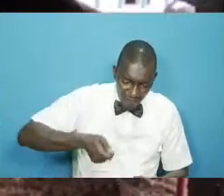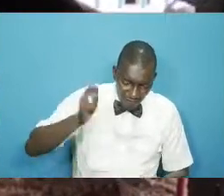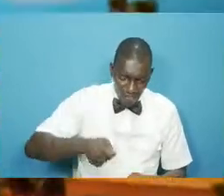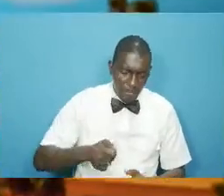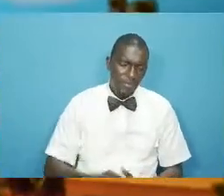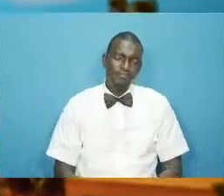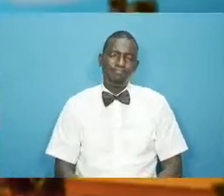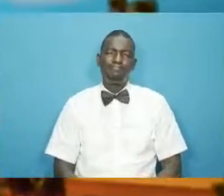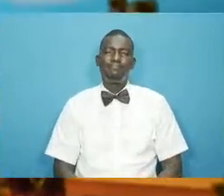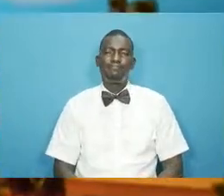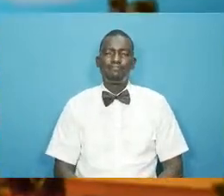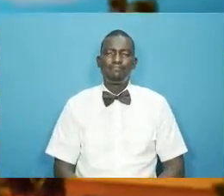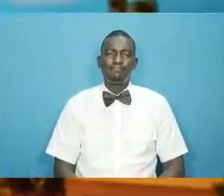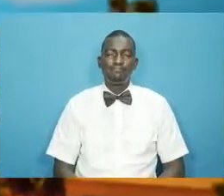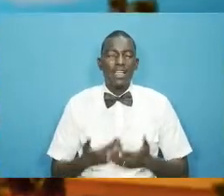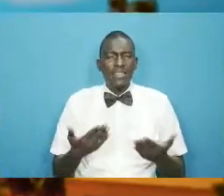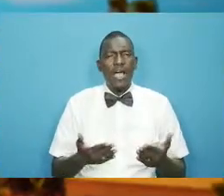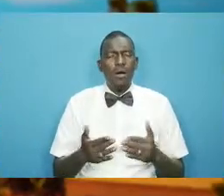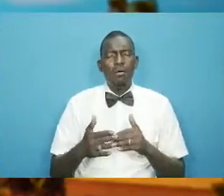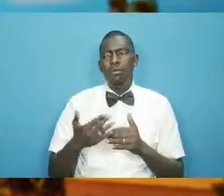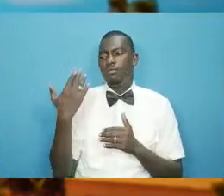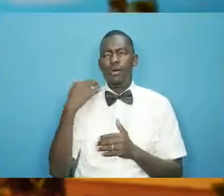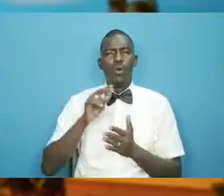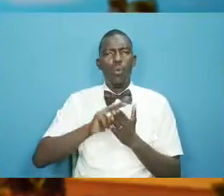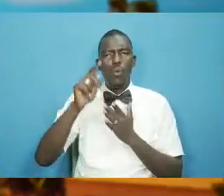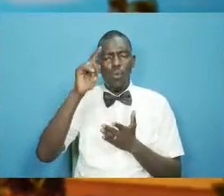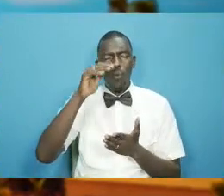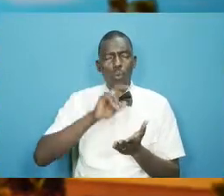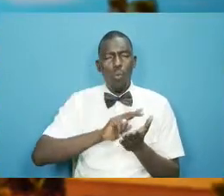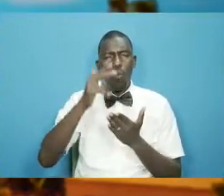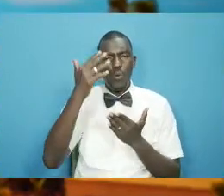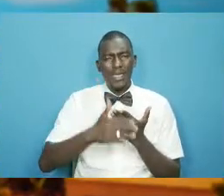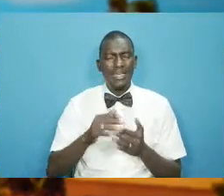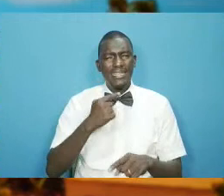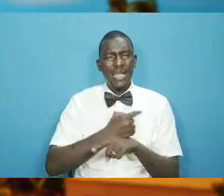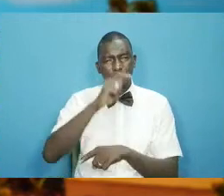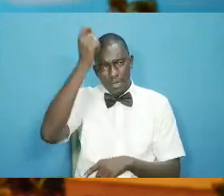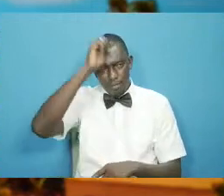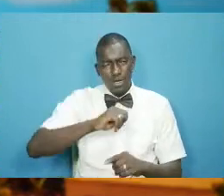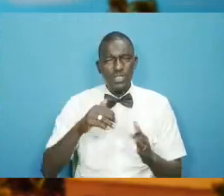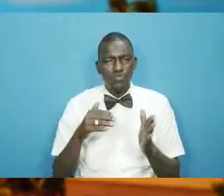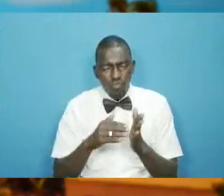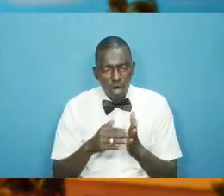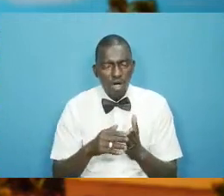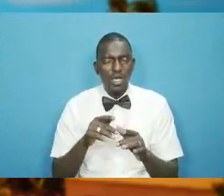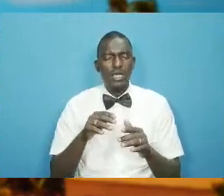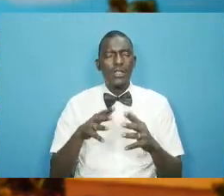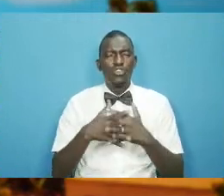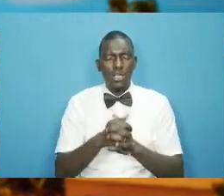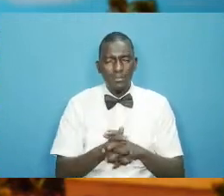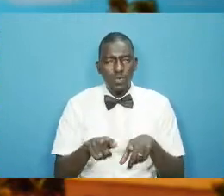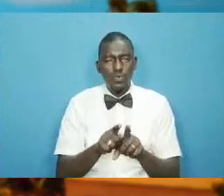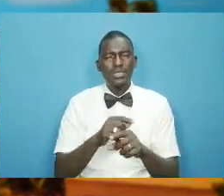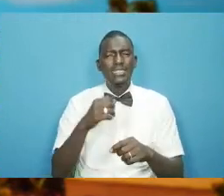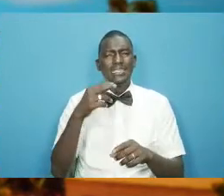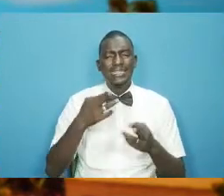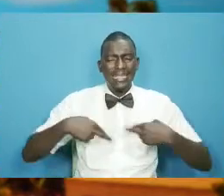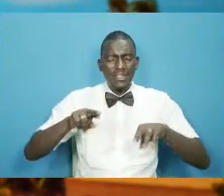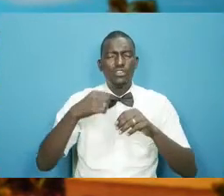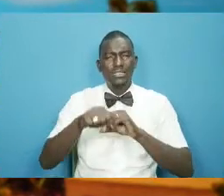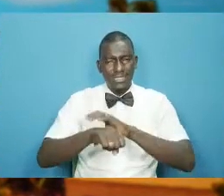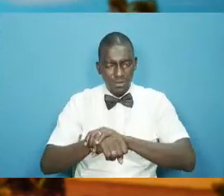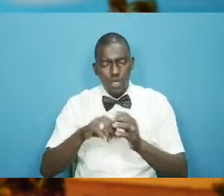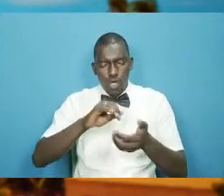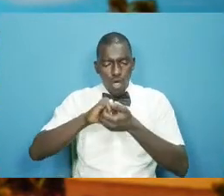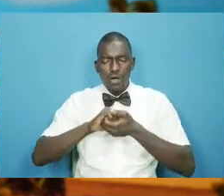News. Now, over the weekend, the Gambia Police Force, in collaboration with regional stakeholders, organized a